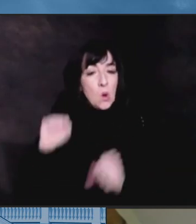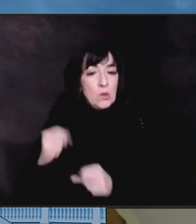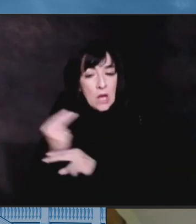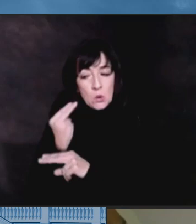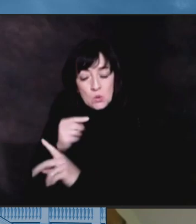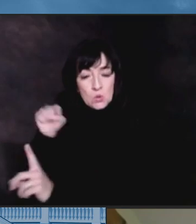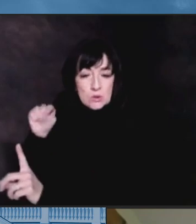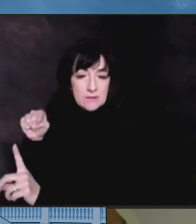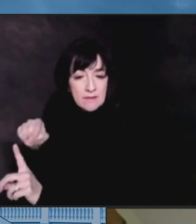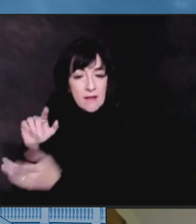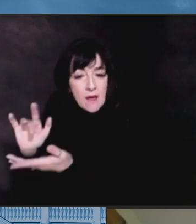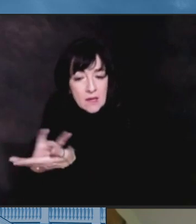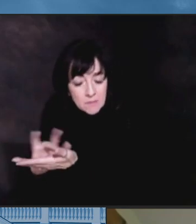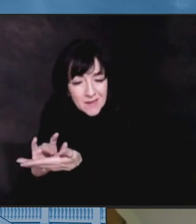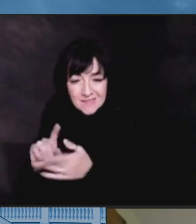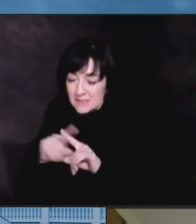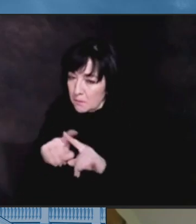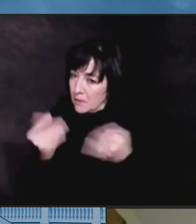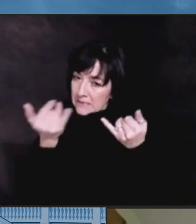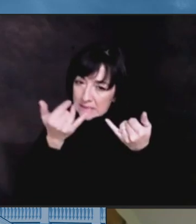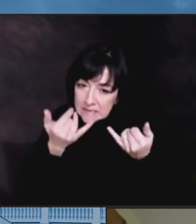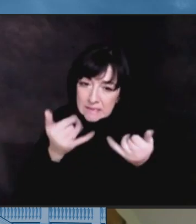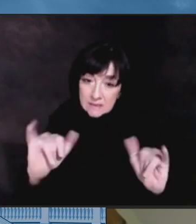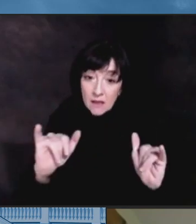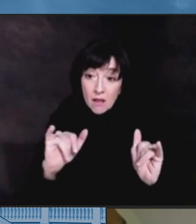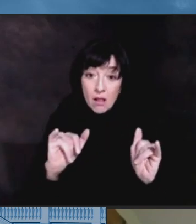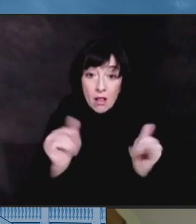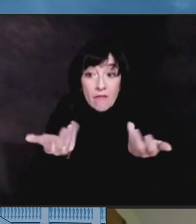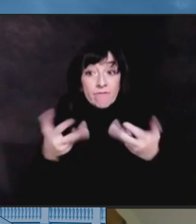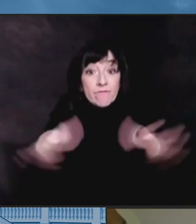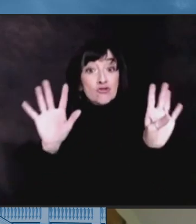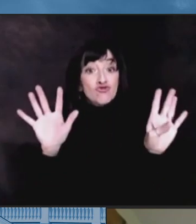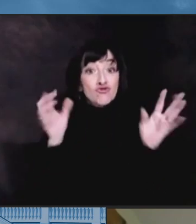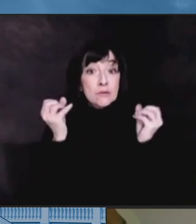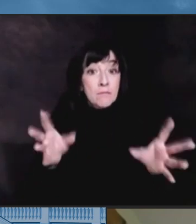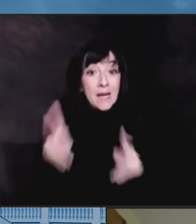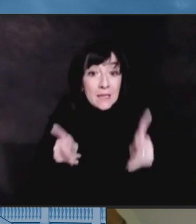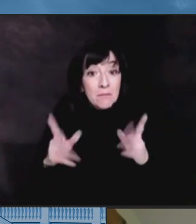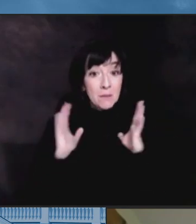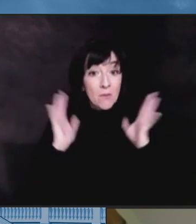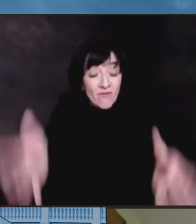many people are getting too ill from this virus still.